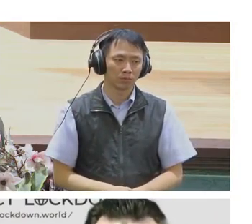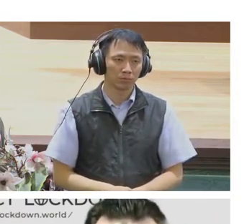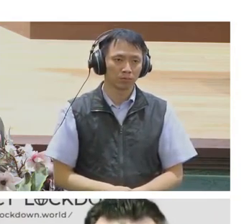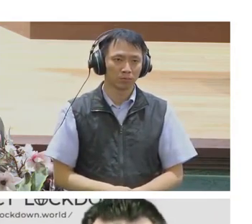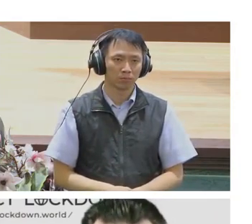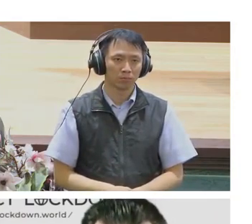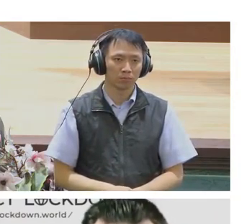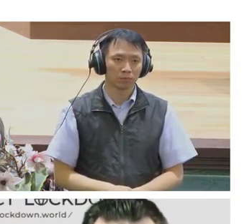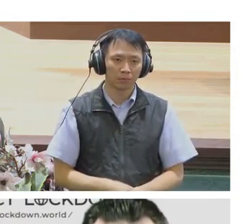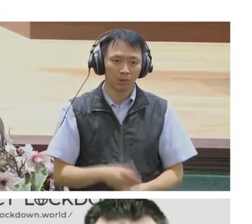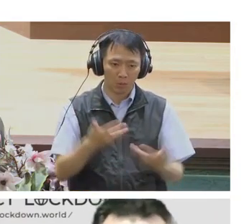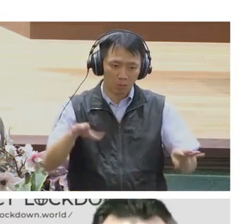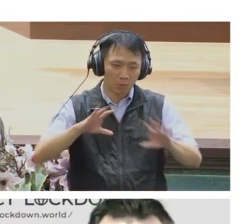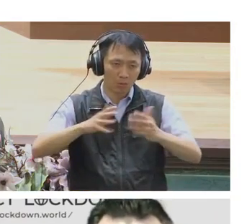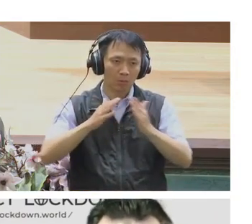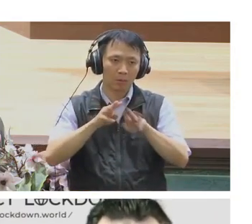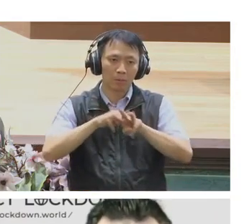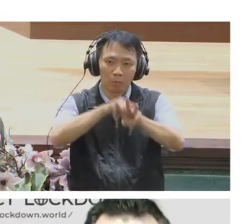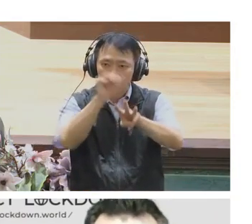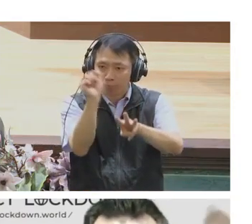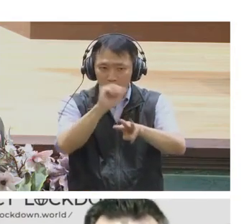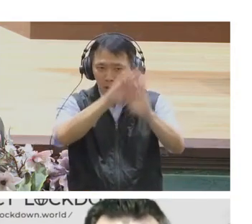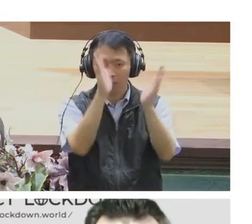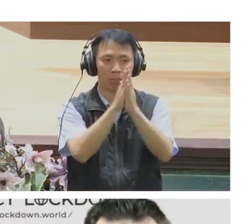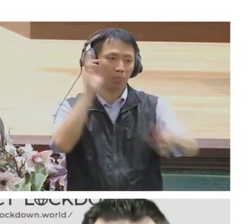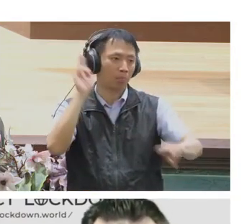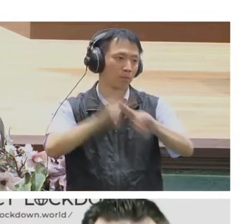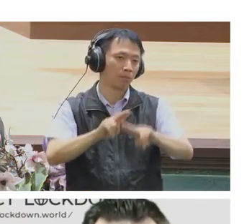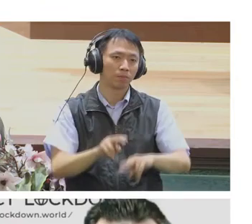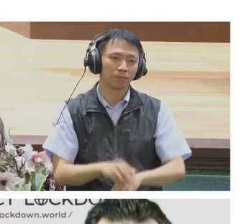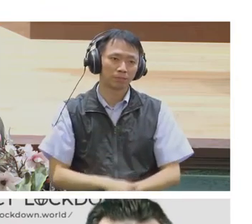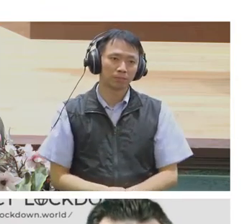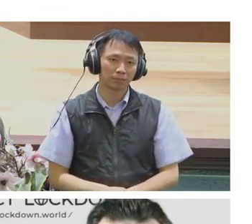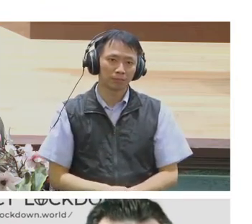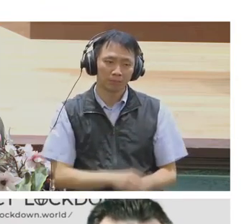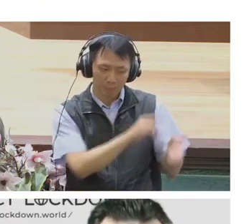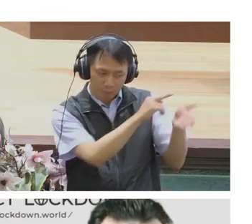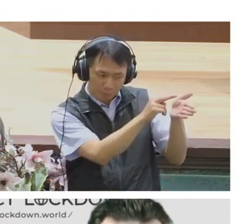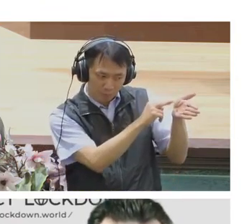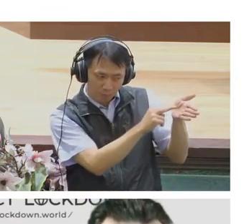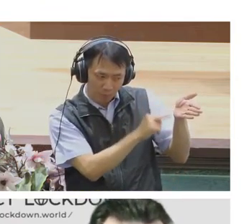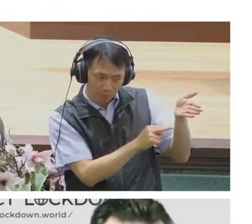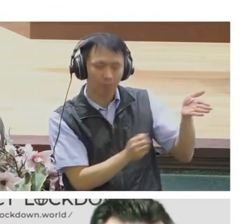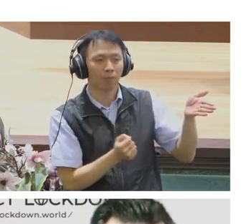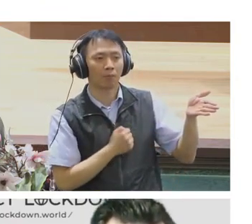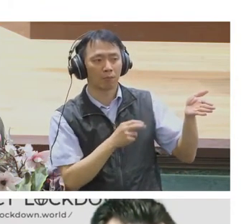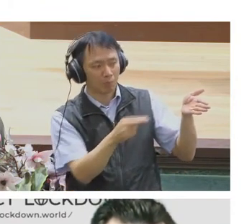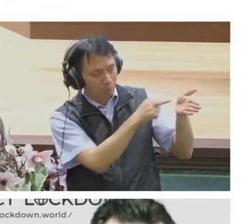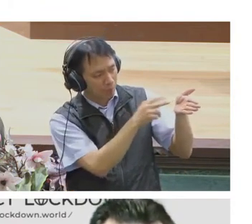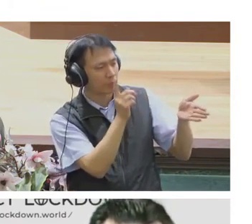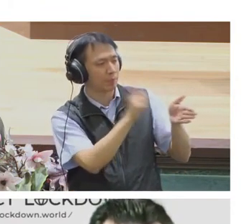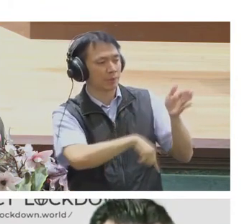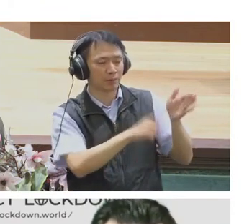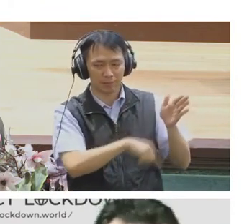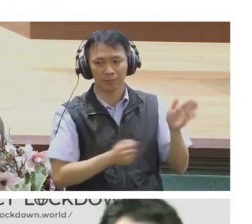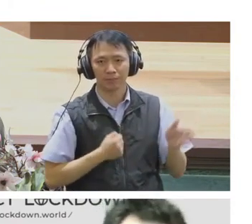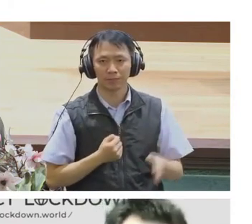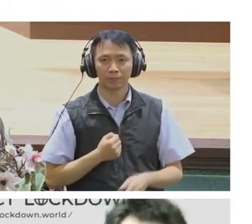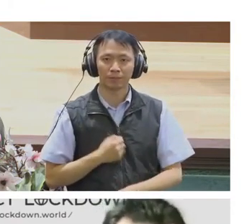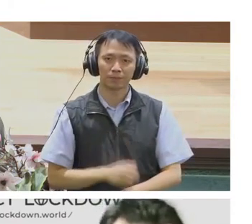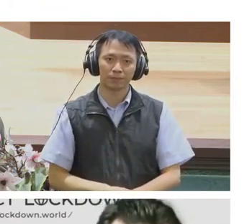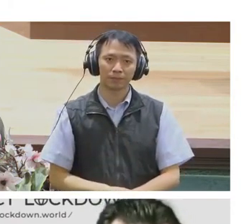way to really understand policies. If we could move on to the next one.